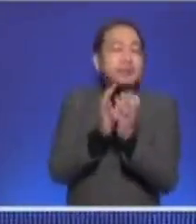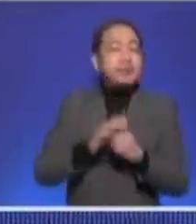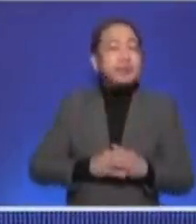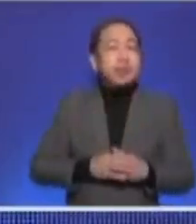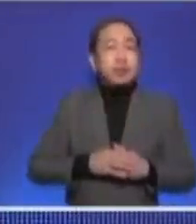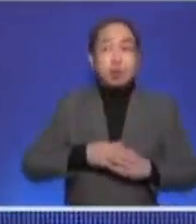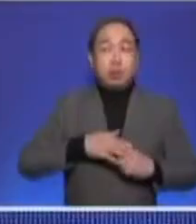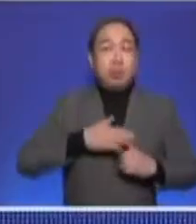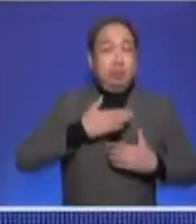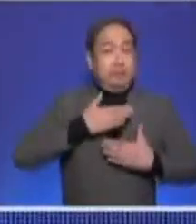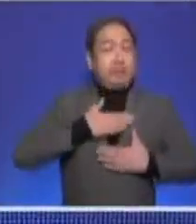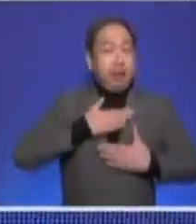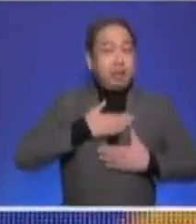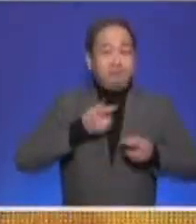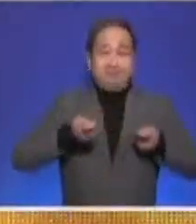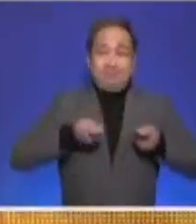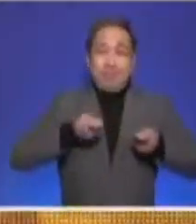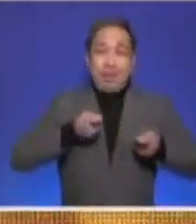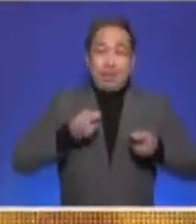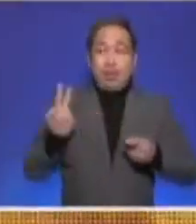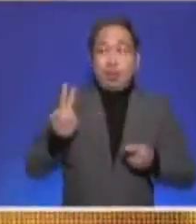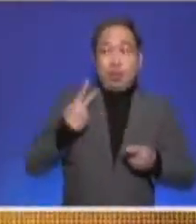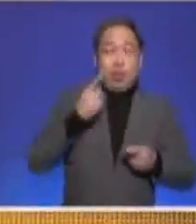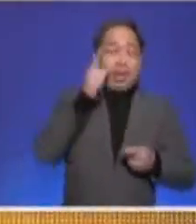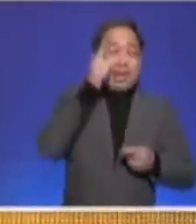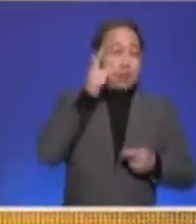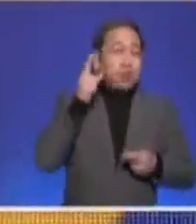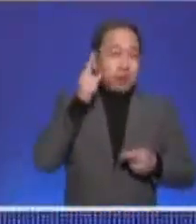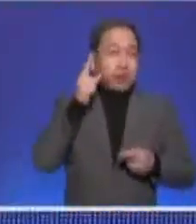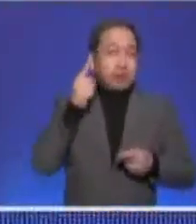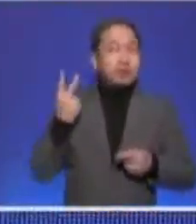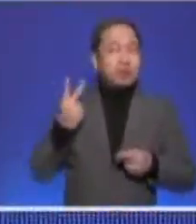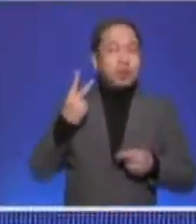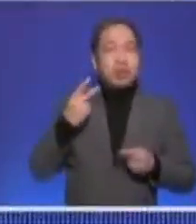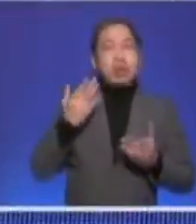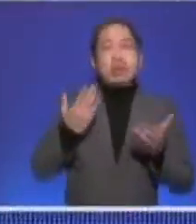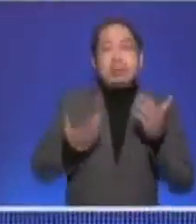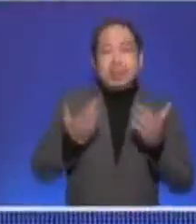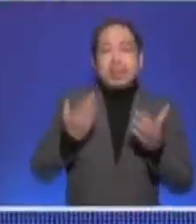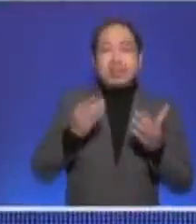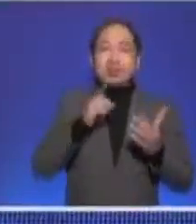my administration with Caliodi, we will do far better than this crazy administration.